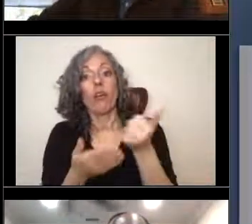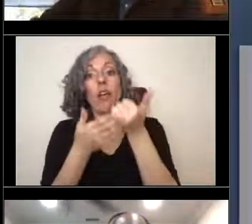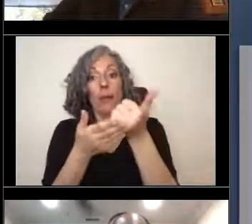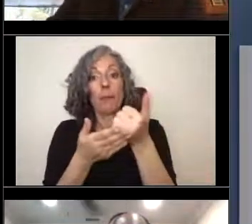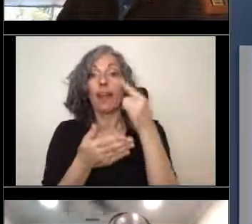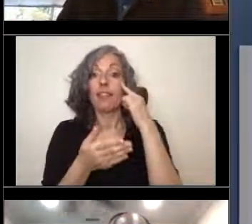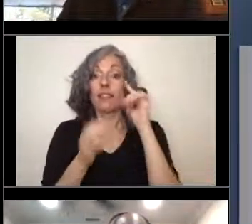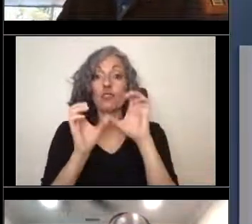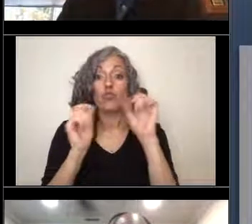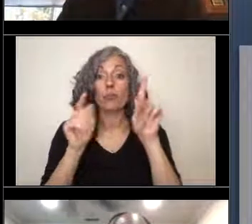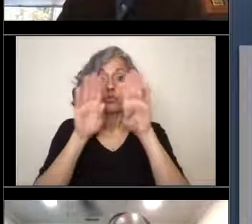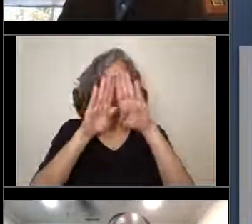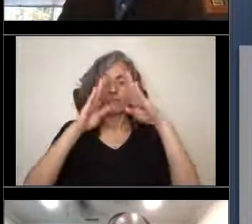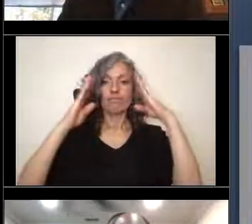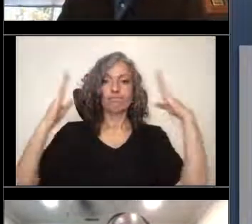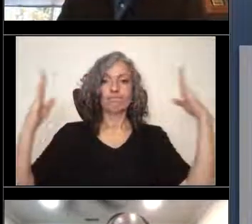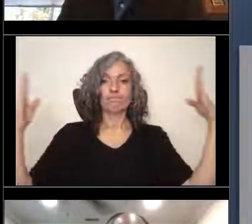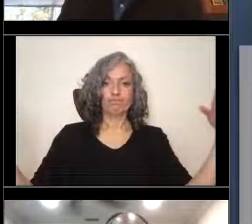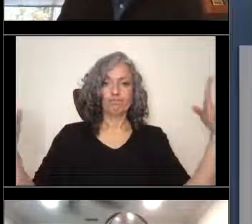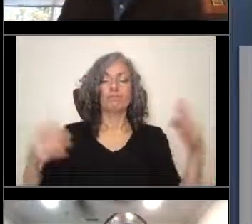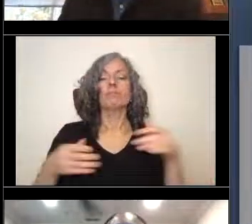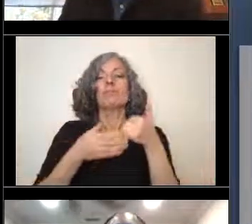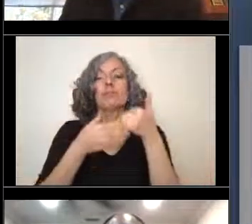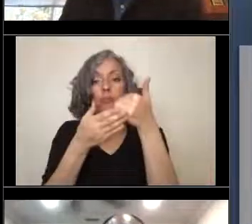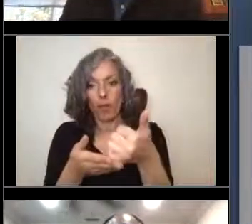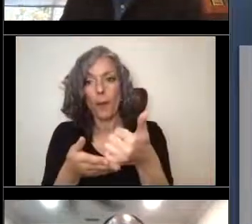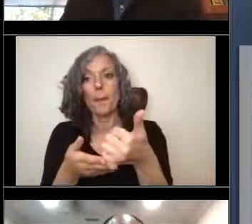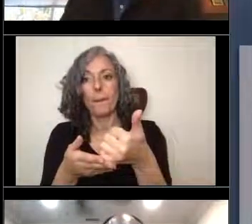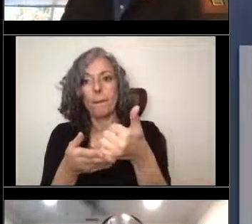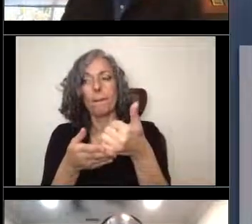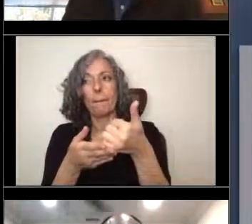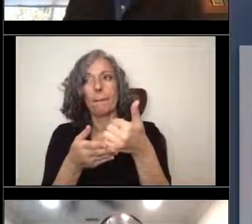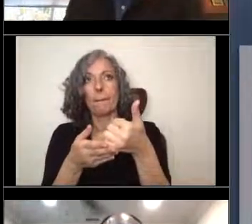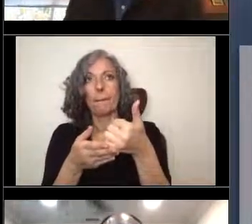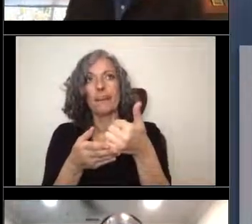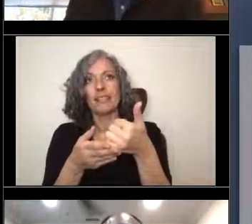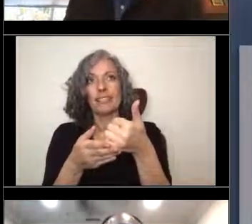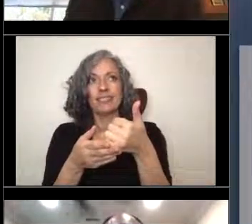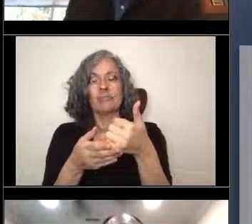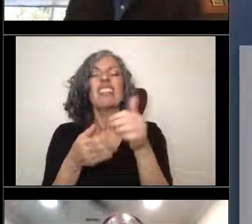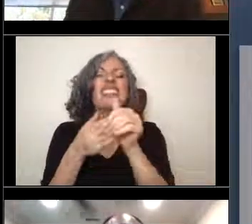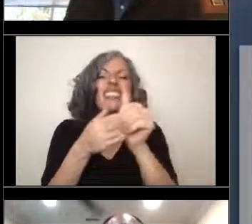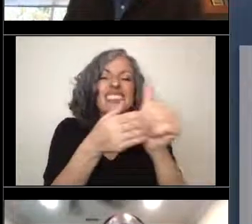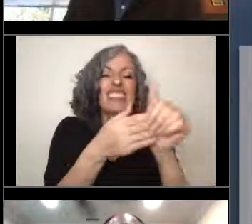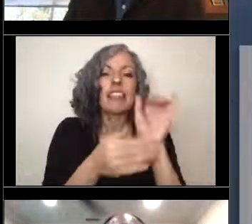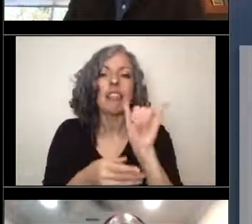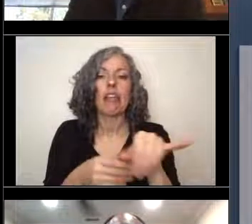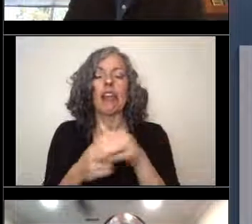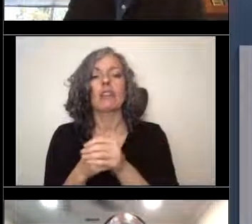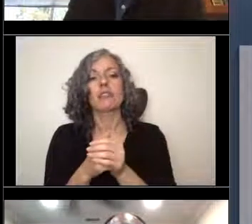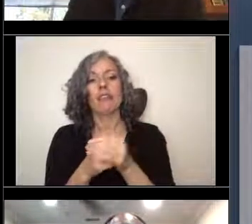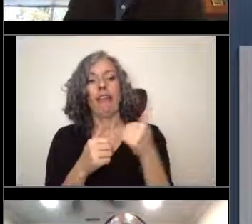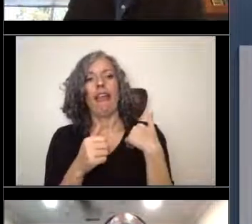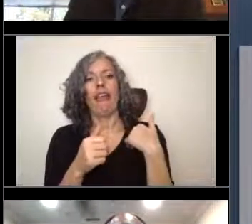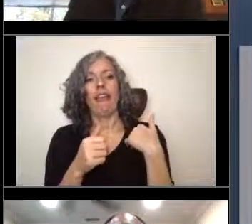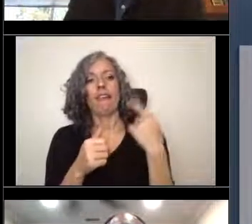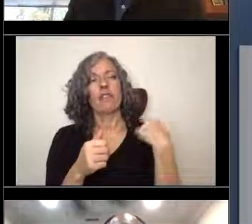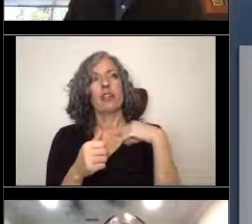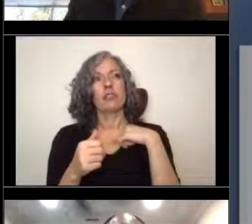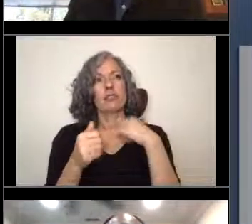broadly and kind of have the state of California lead on this and have us kind of entertain a proposal